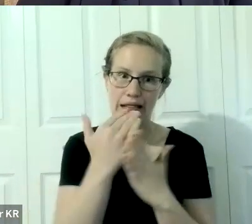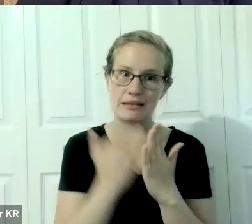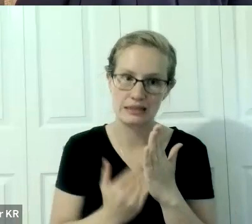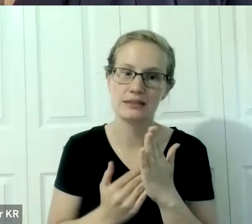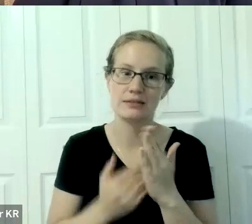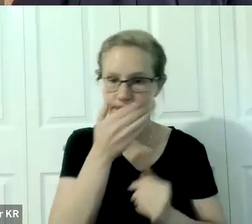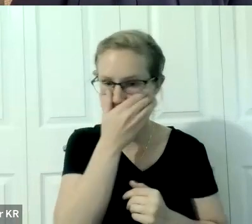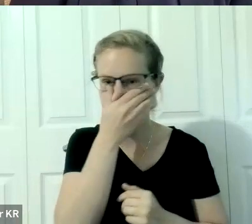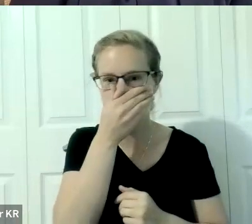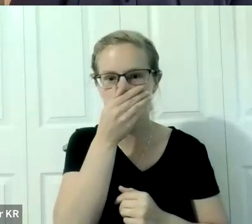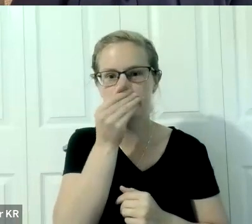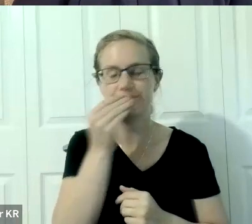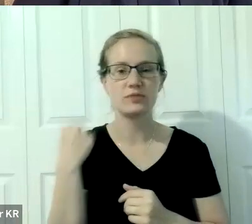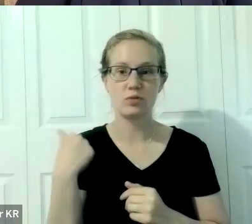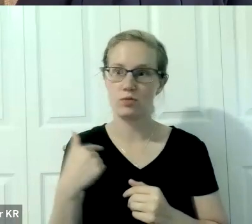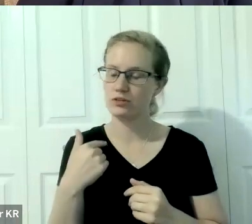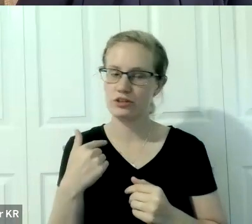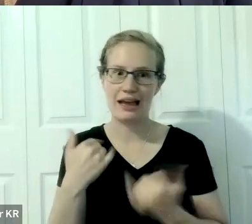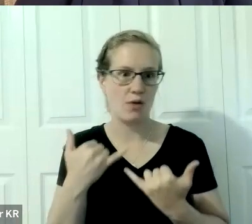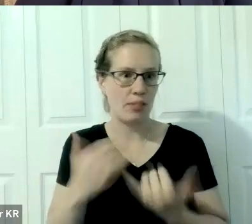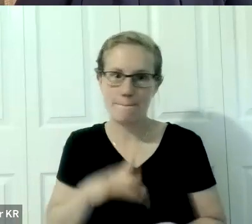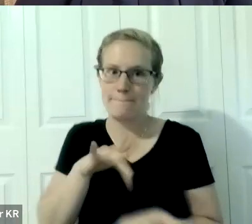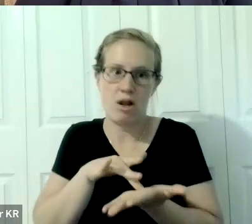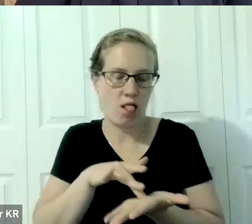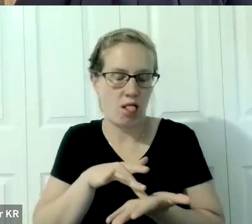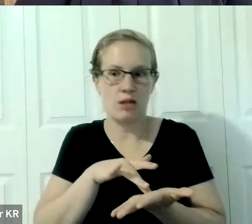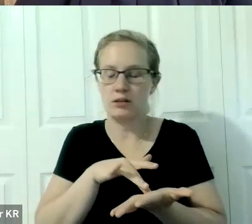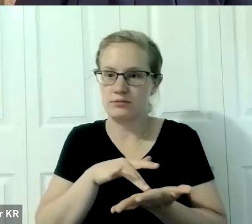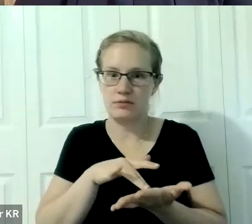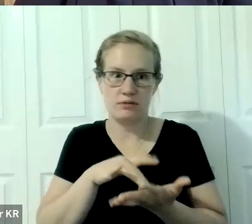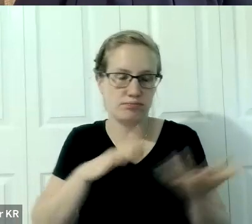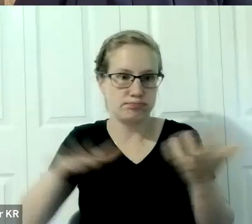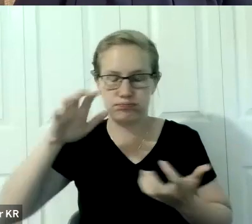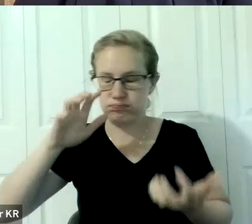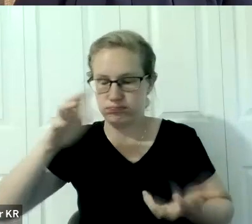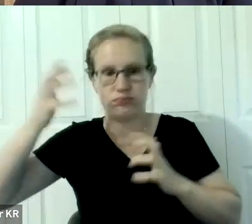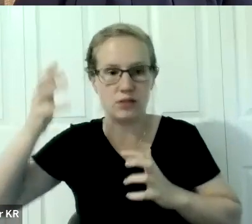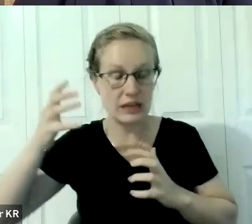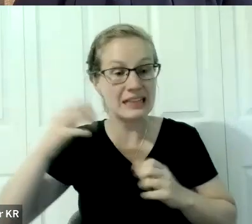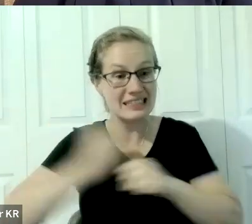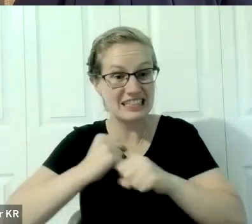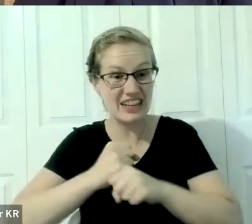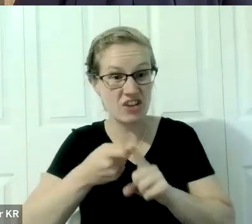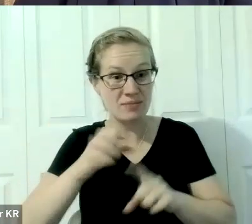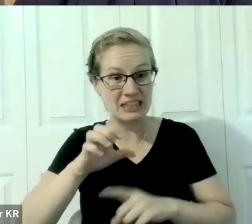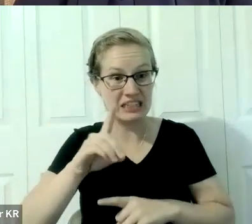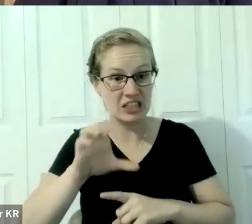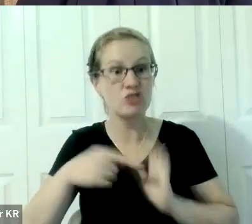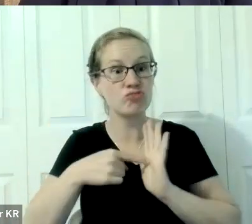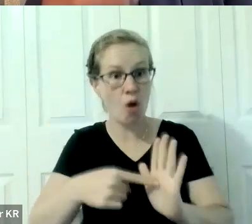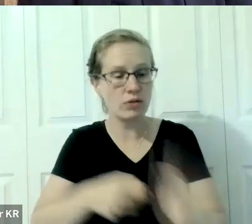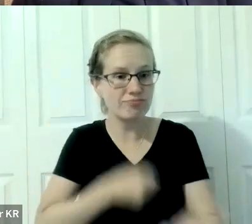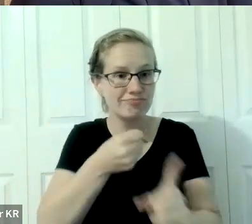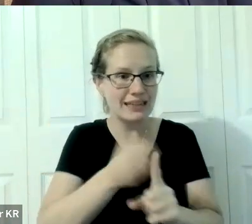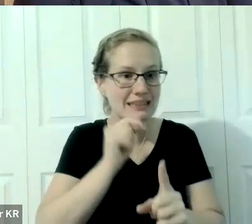so we are just in the middle of it. And these stats from the CDC show that it's affecting, obviously,